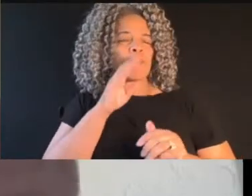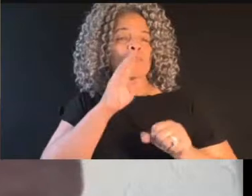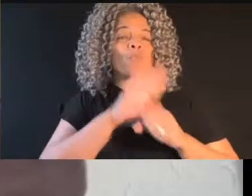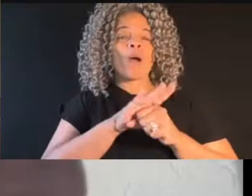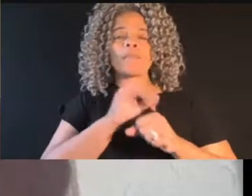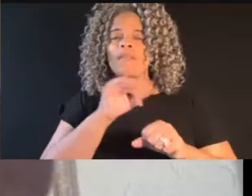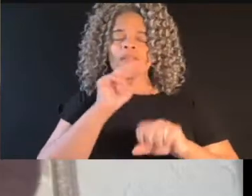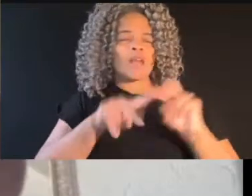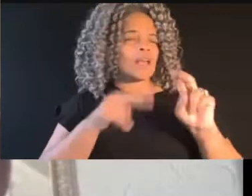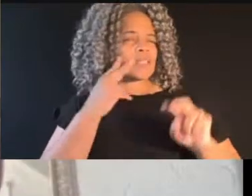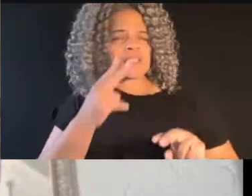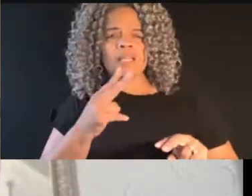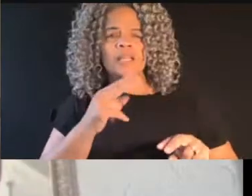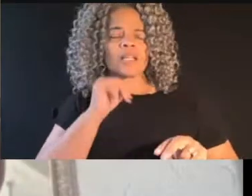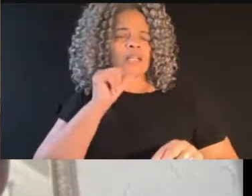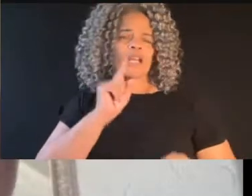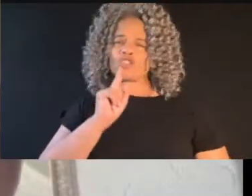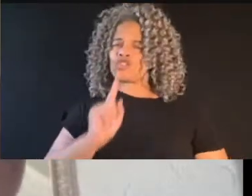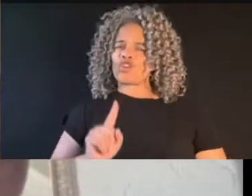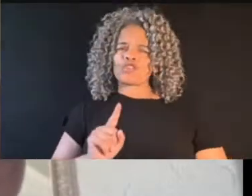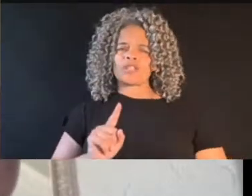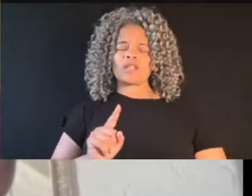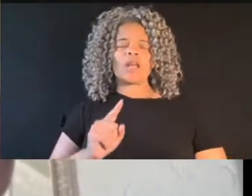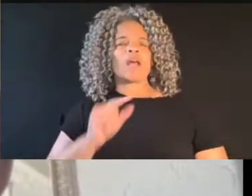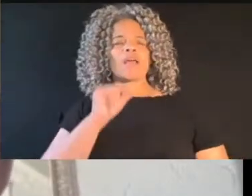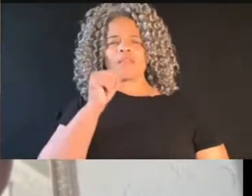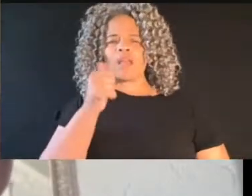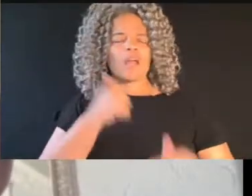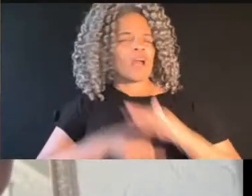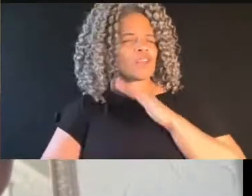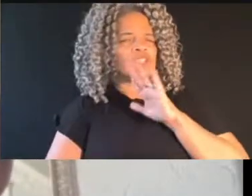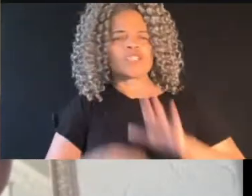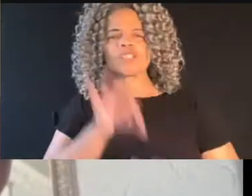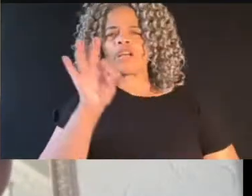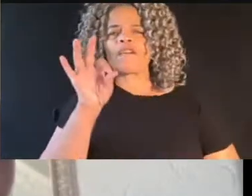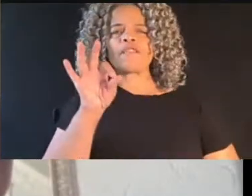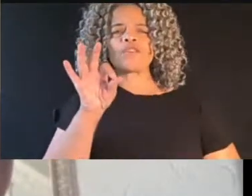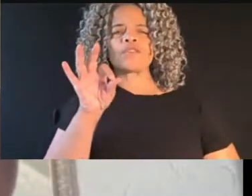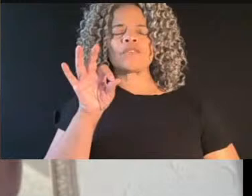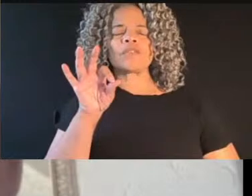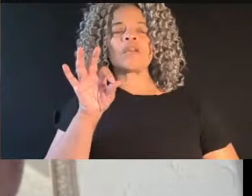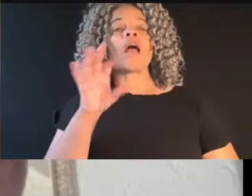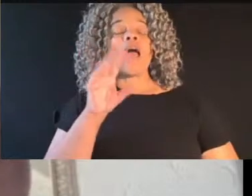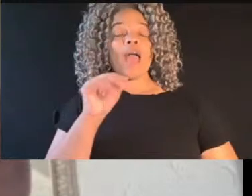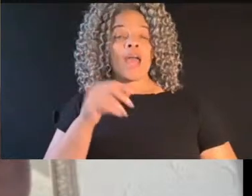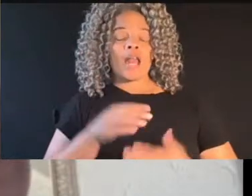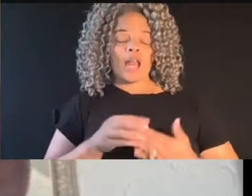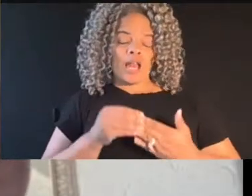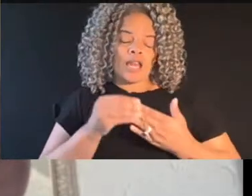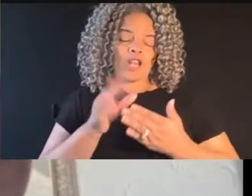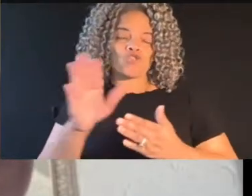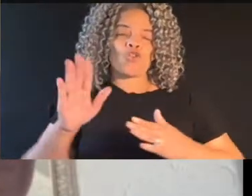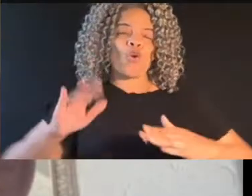the uncertain, the undiscovered. And then lend your wings to your